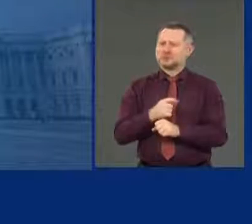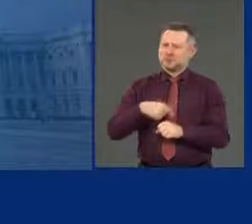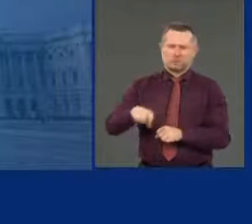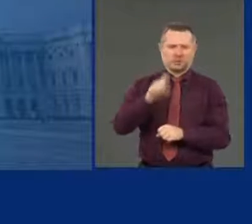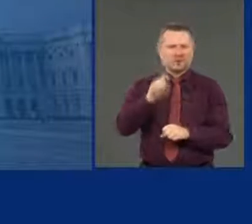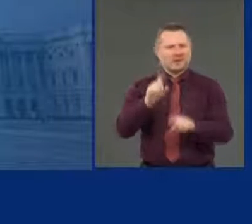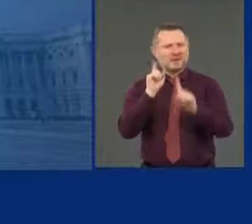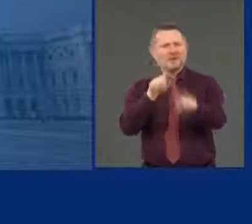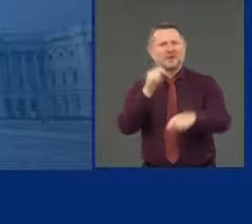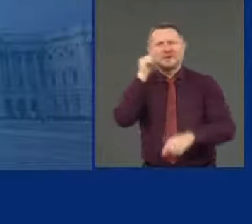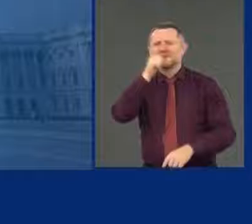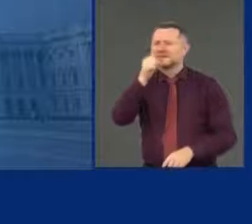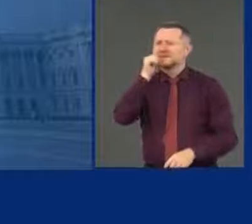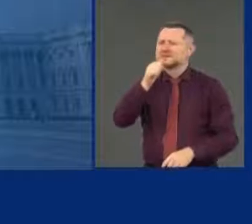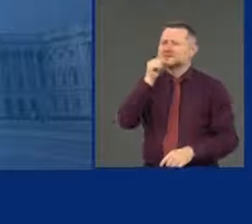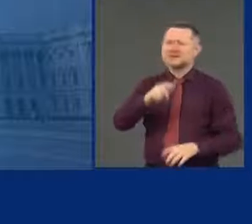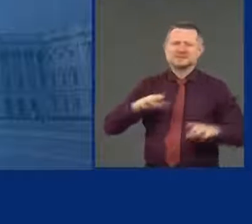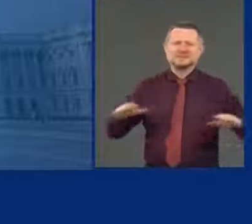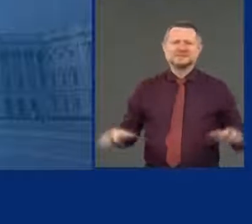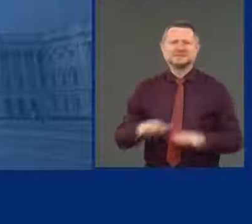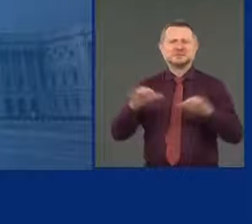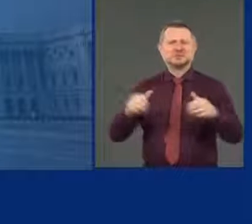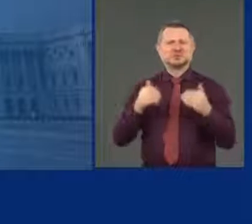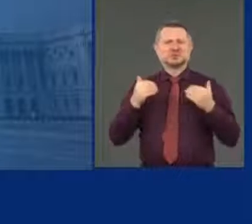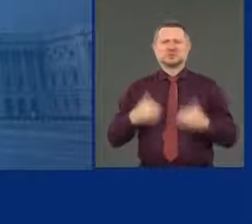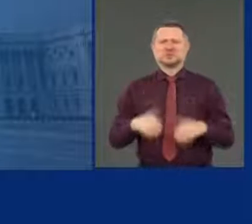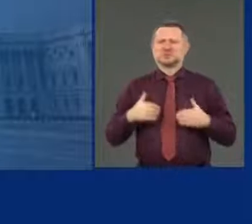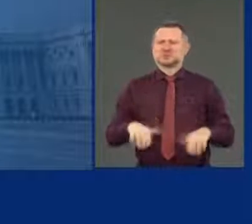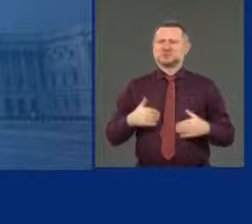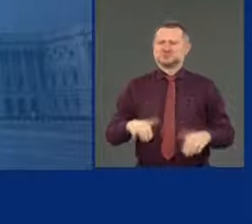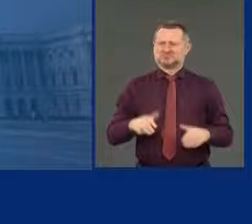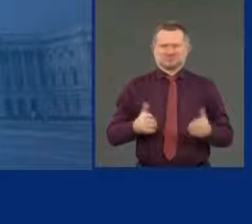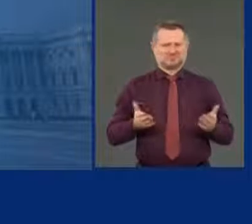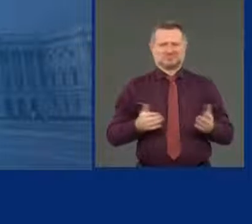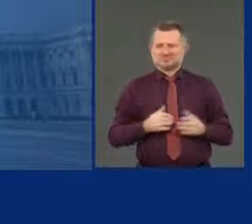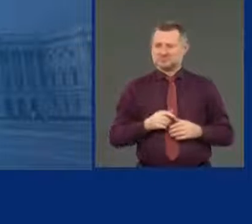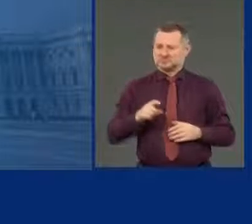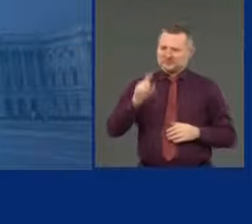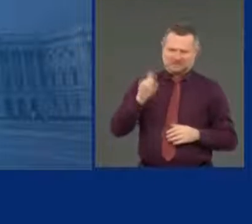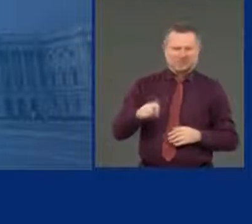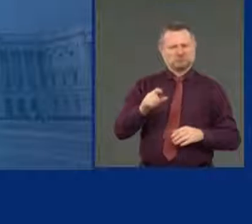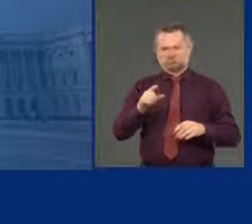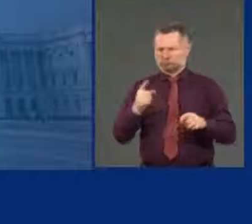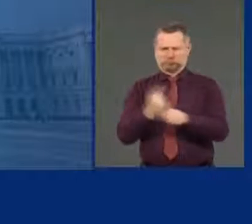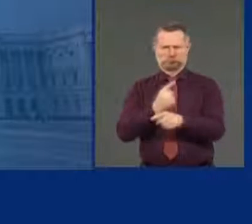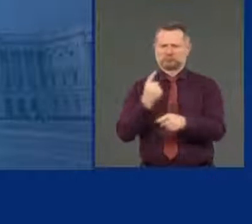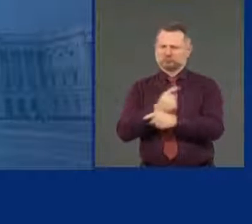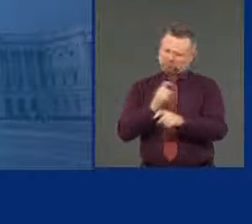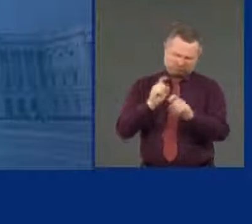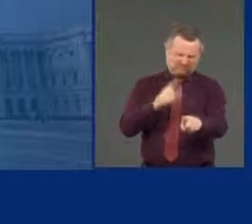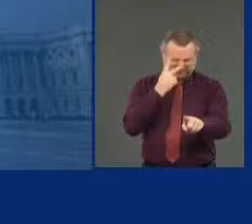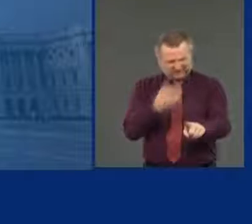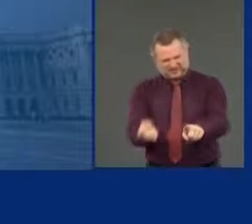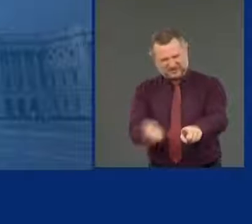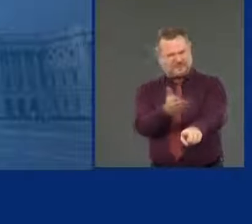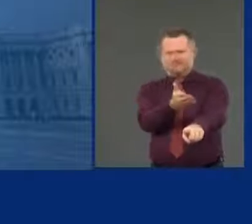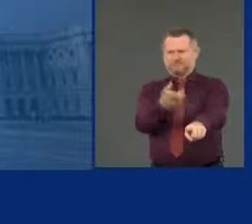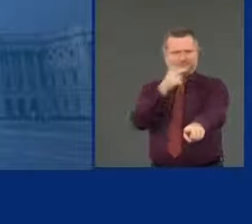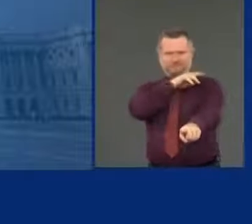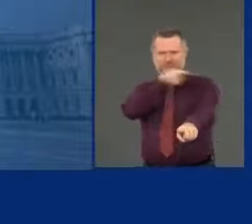hard, that you worked when it was hard, you appeared for duty when it